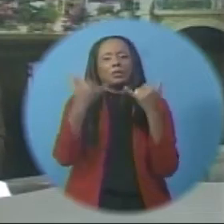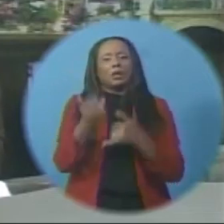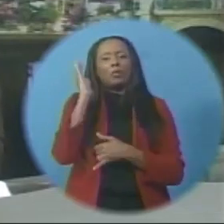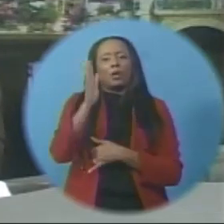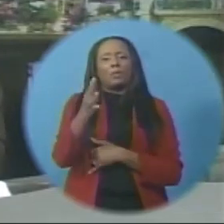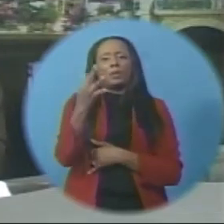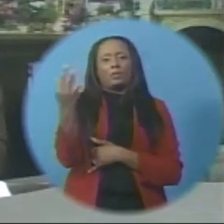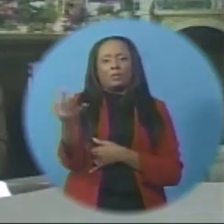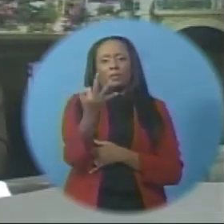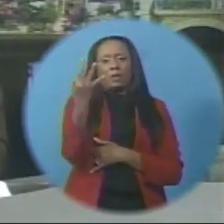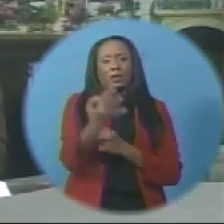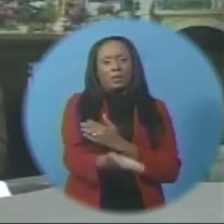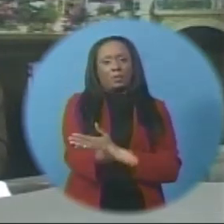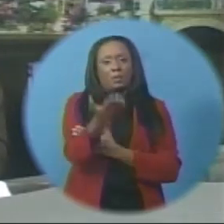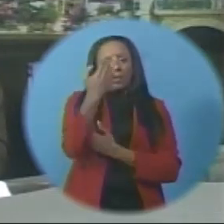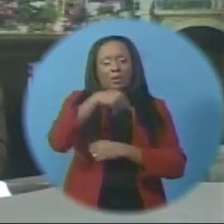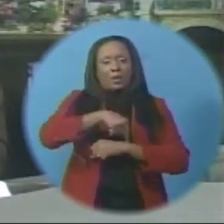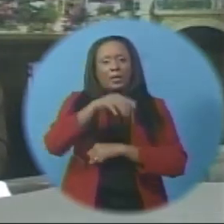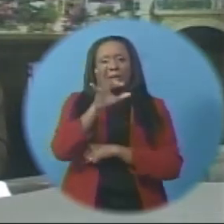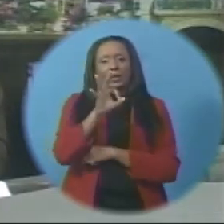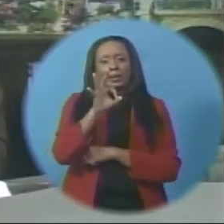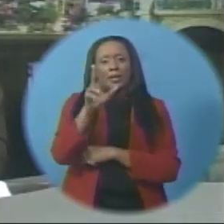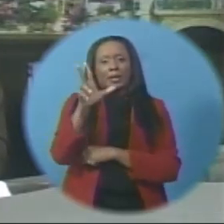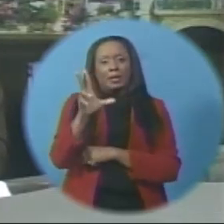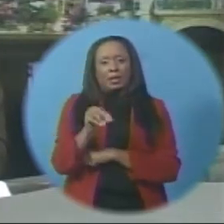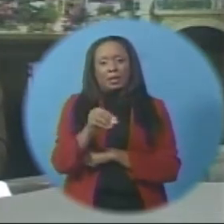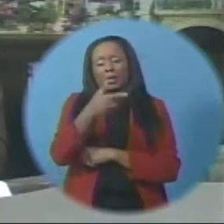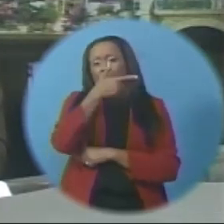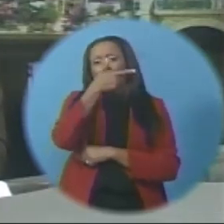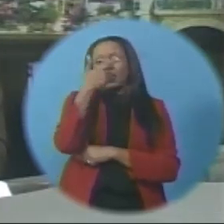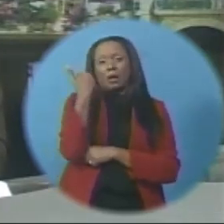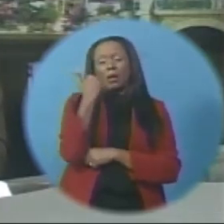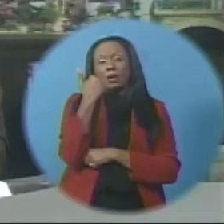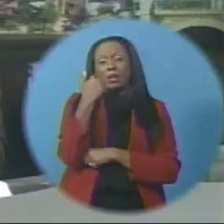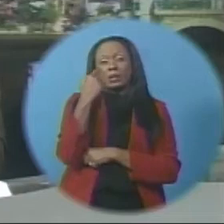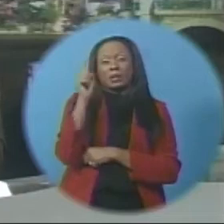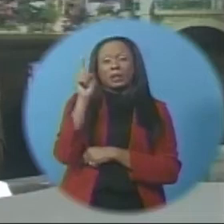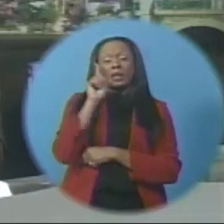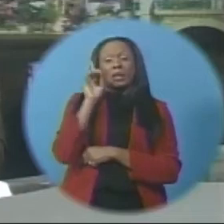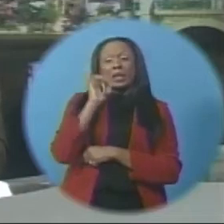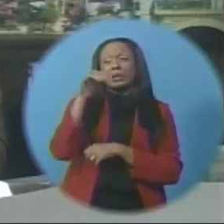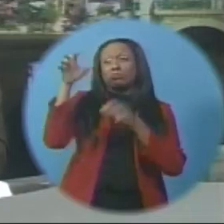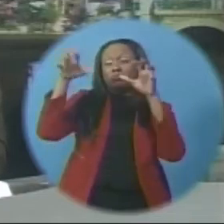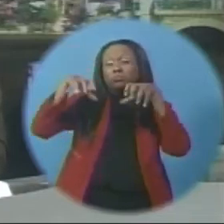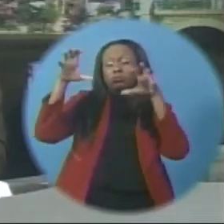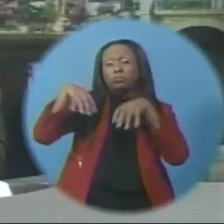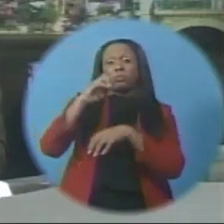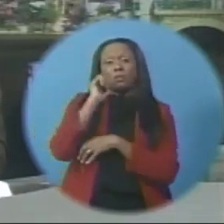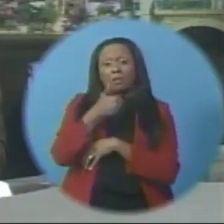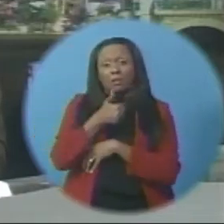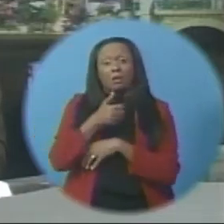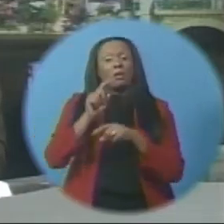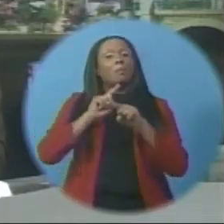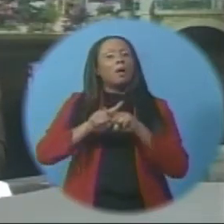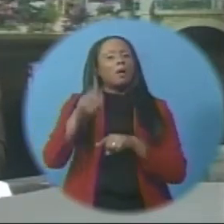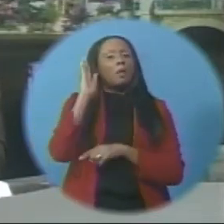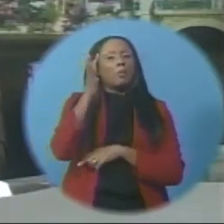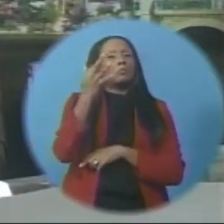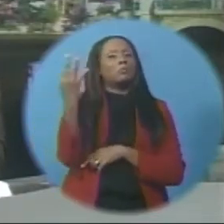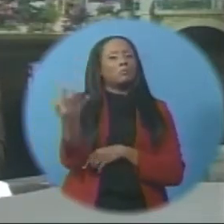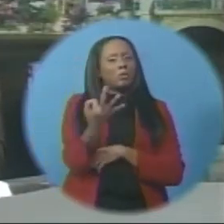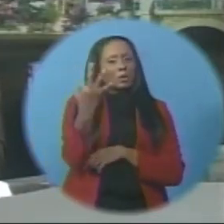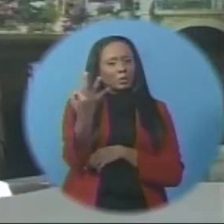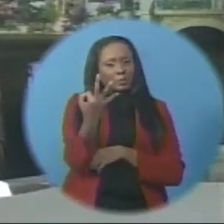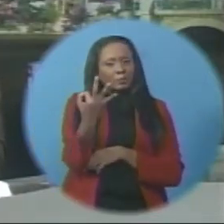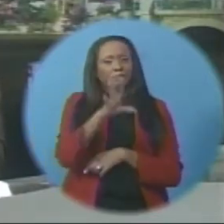at 9:30 due to pending inclement weather linked to an approaching tropical wave. It forms part of activities by the